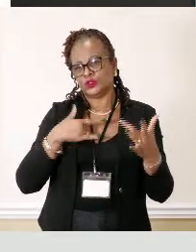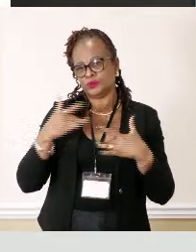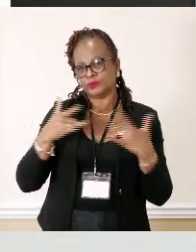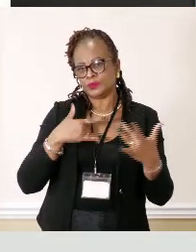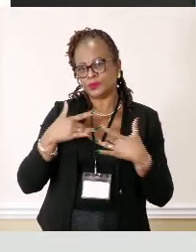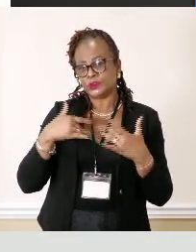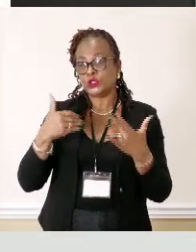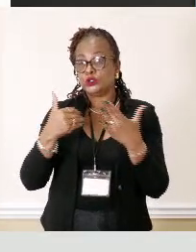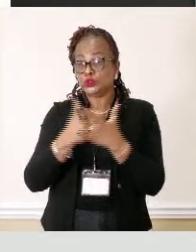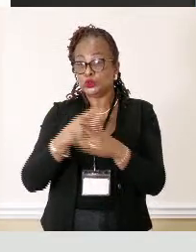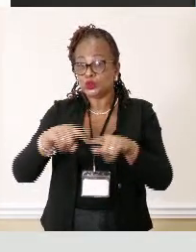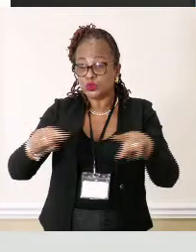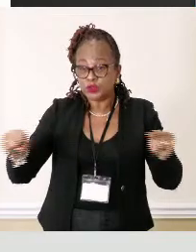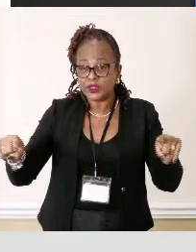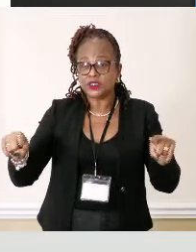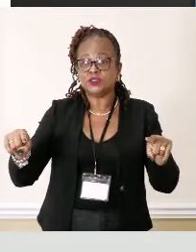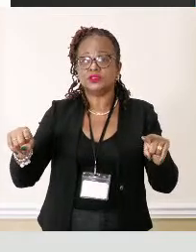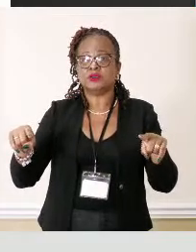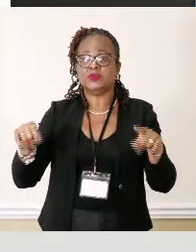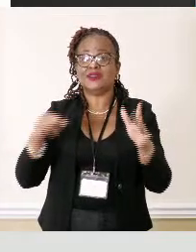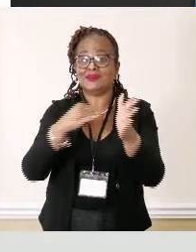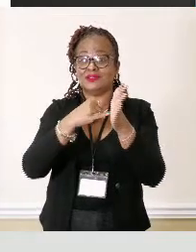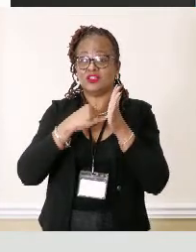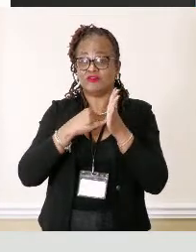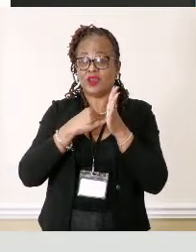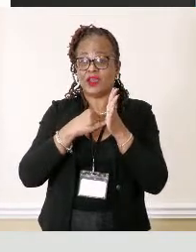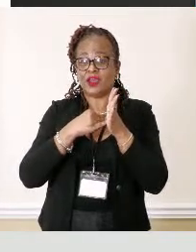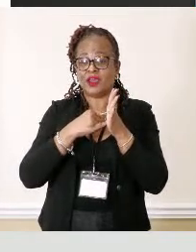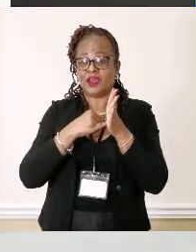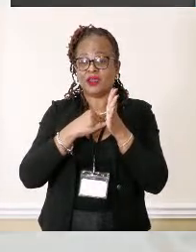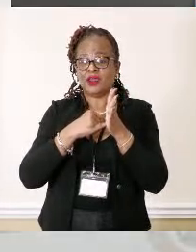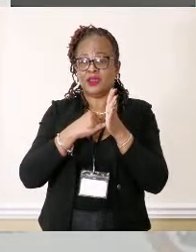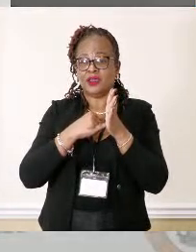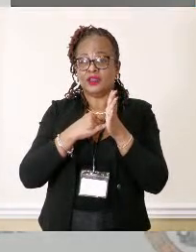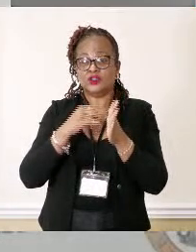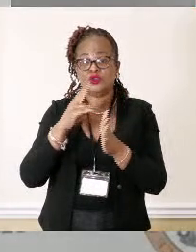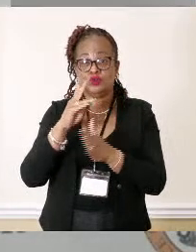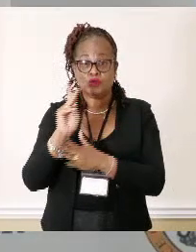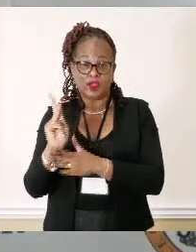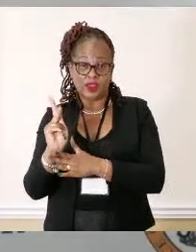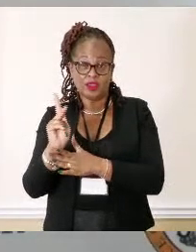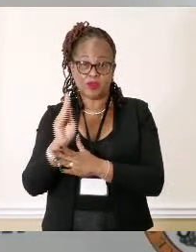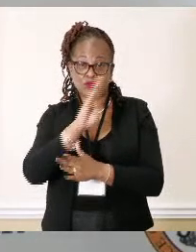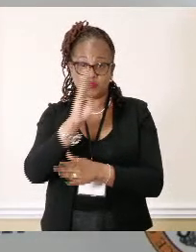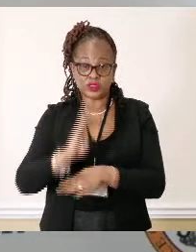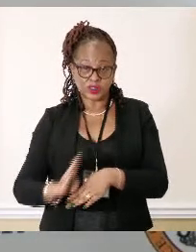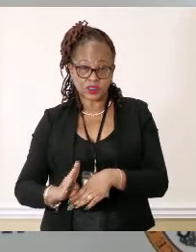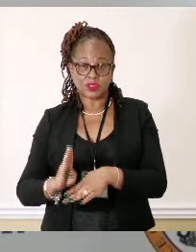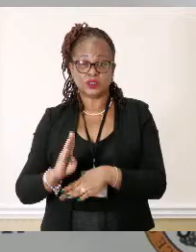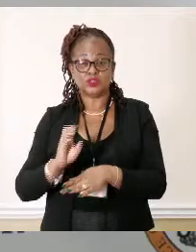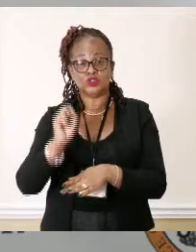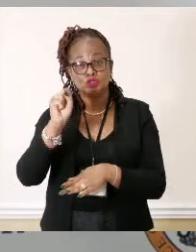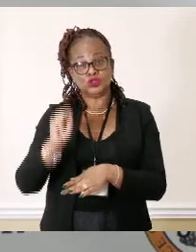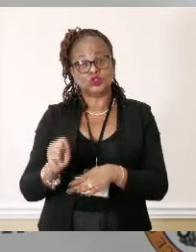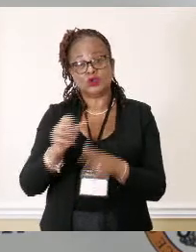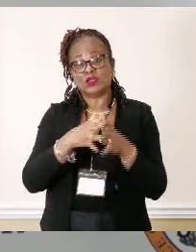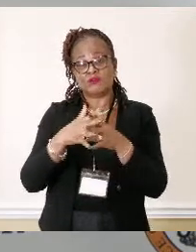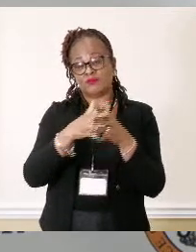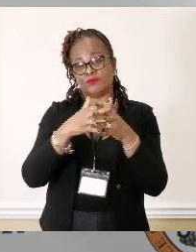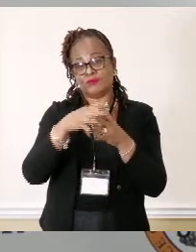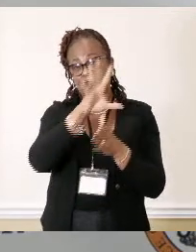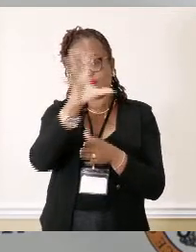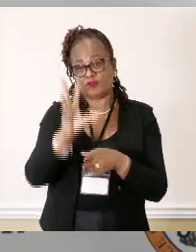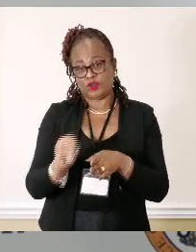New strains have been identified from, you're well aware, the United Kingdom, Brazil, and South Africa, and most